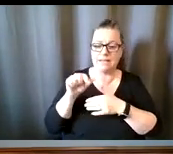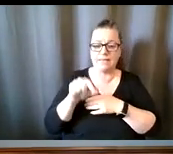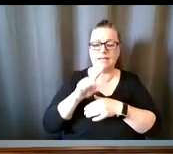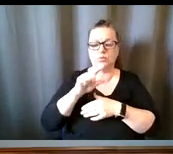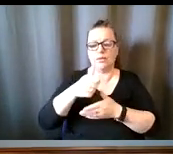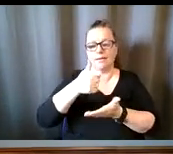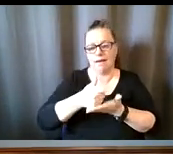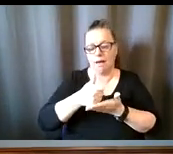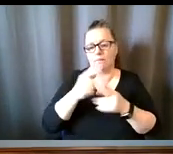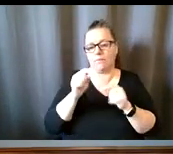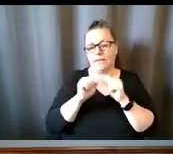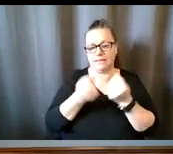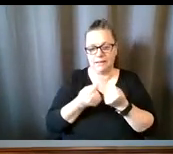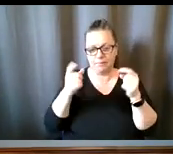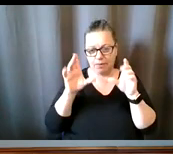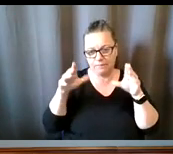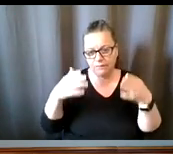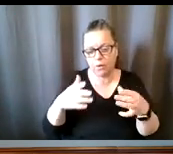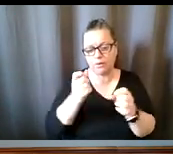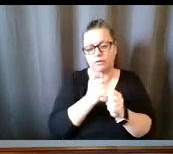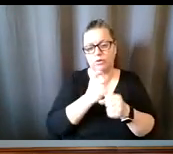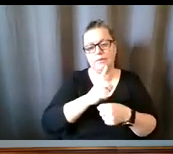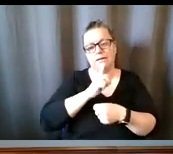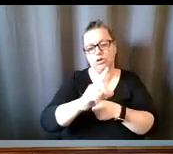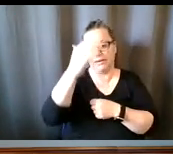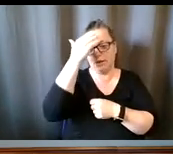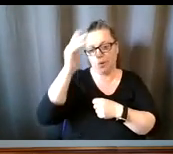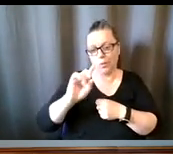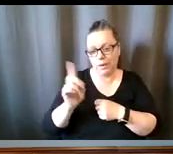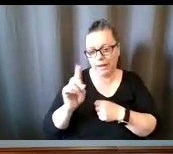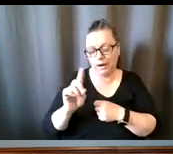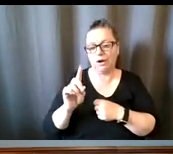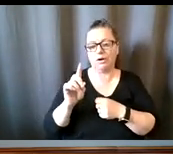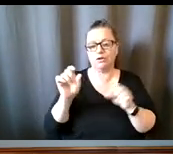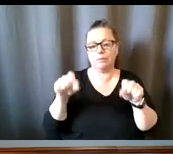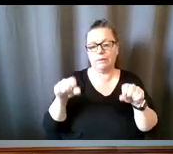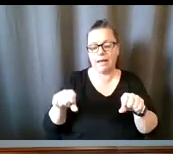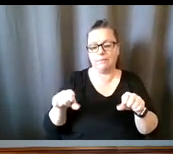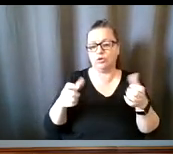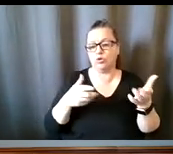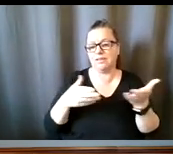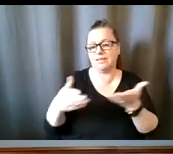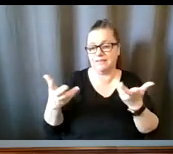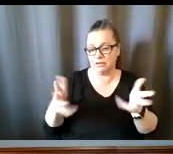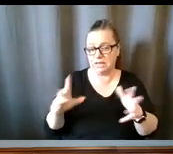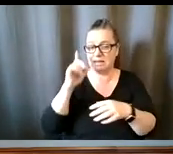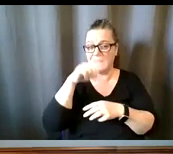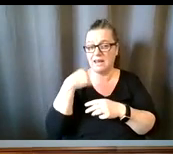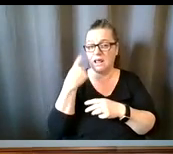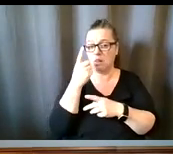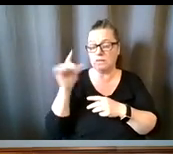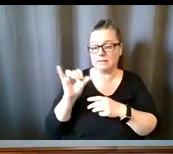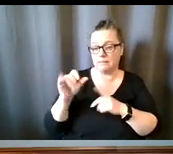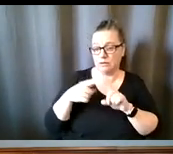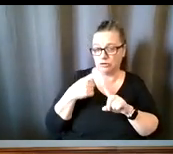the team stay focused and to make sure they knew where we were at all times to be able to get the delivery done. And it actually looks something very similar to